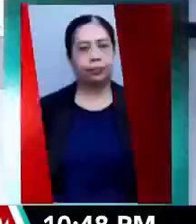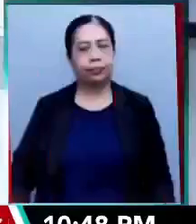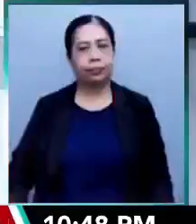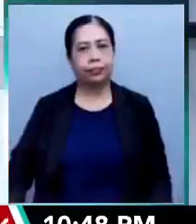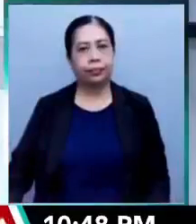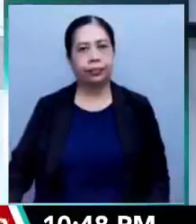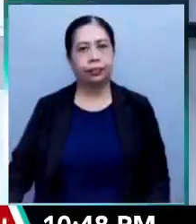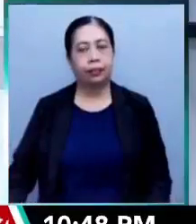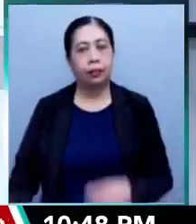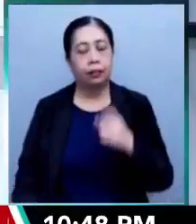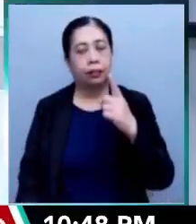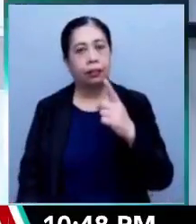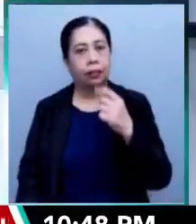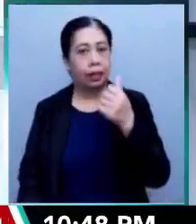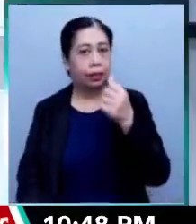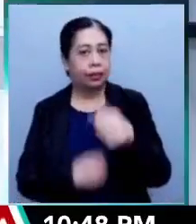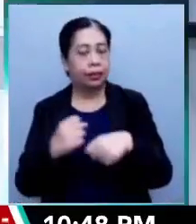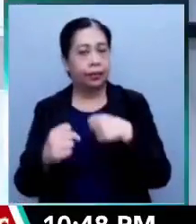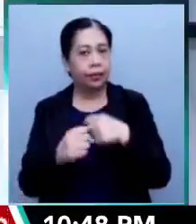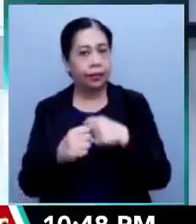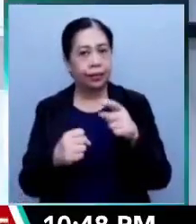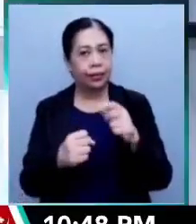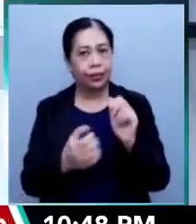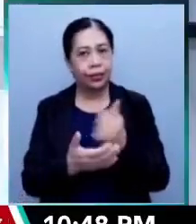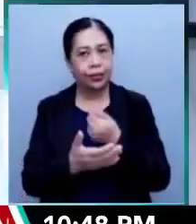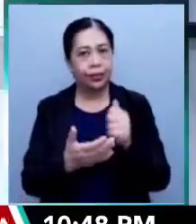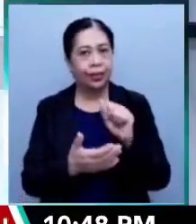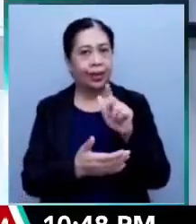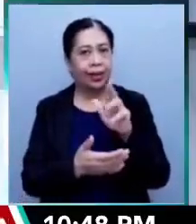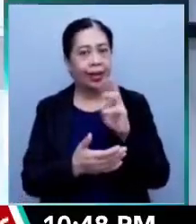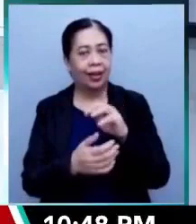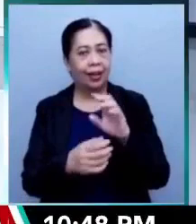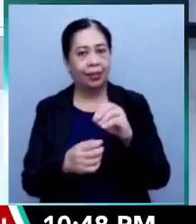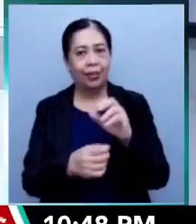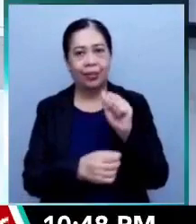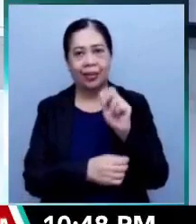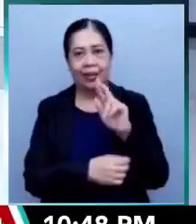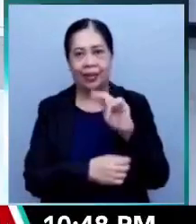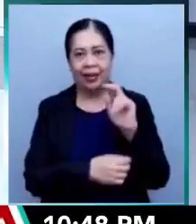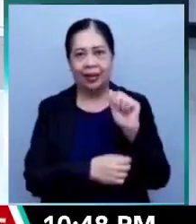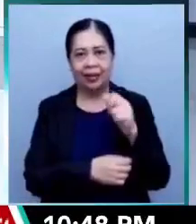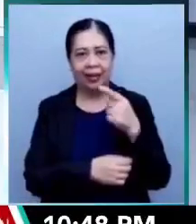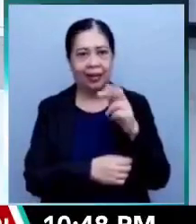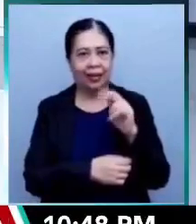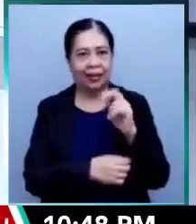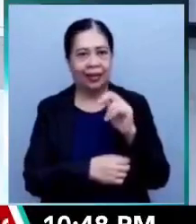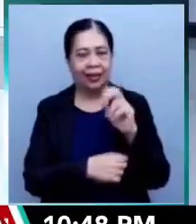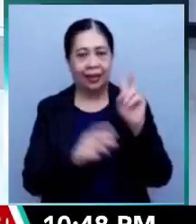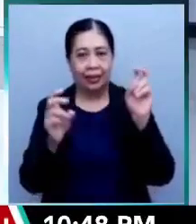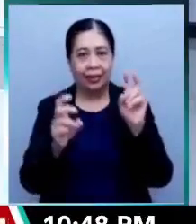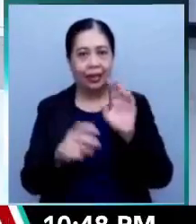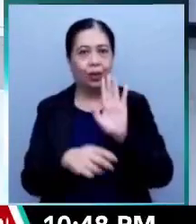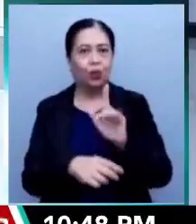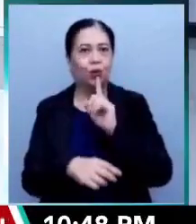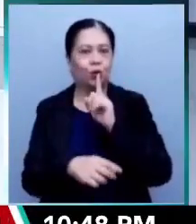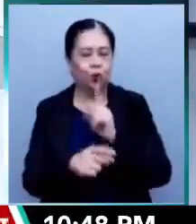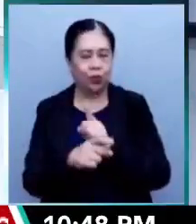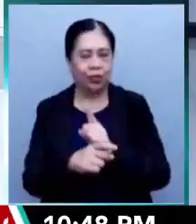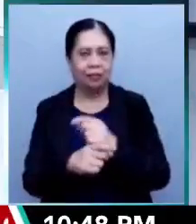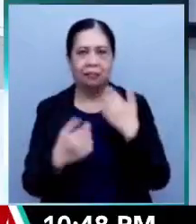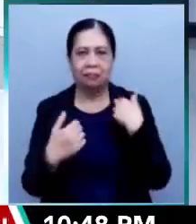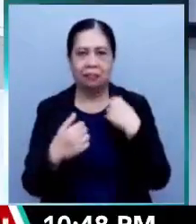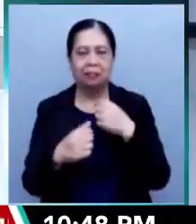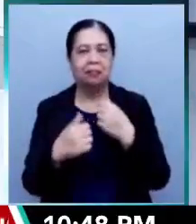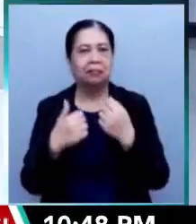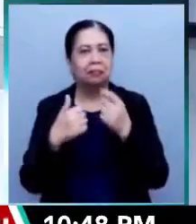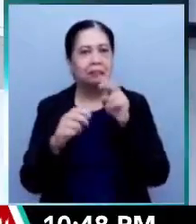Isang dekada na ang debut album ni Ariana Grande na Yours Truly. Umani naman ng milyon-milyong view sa TikTok ang